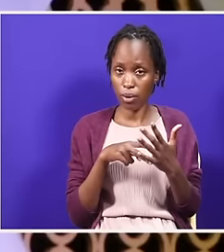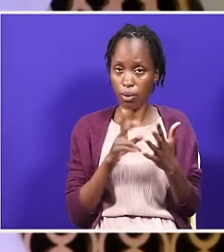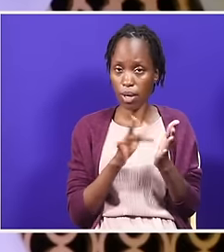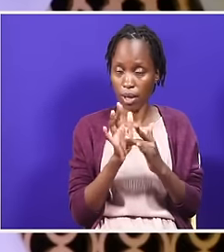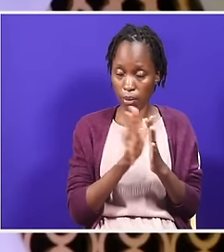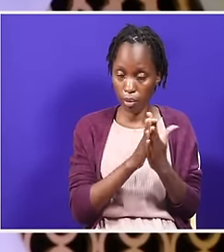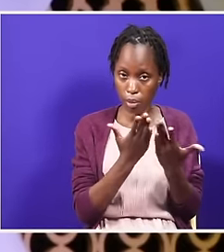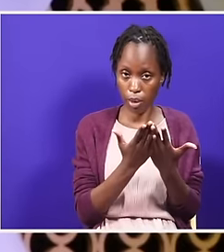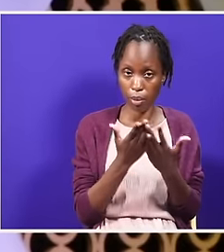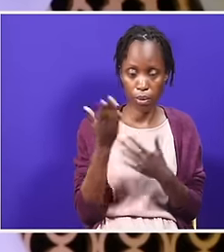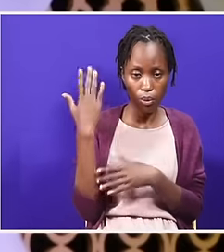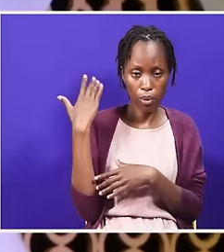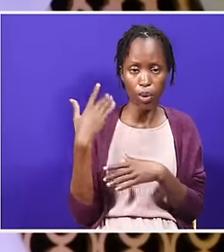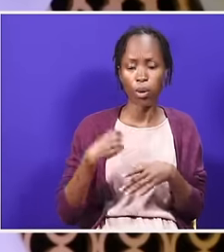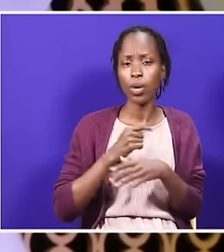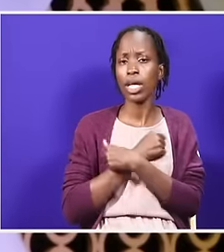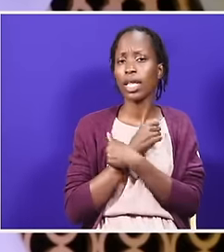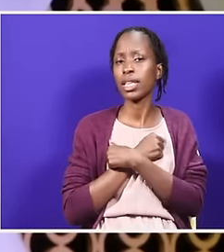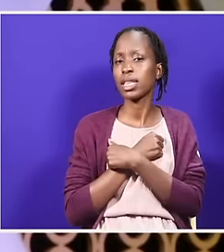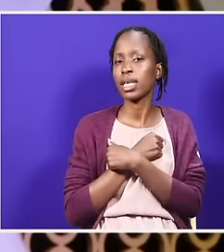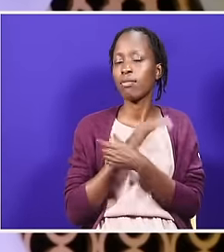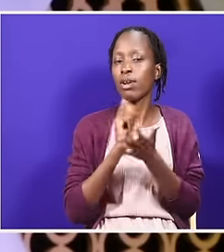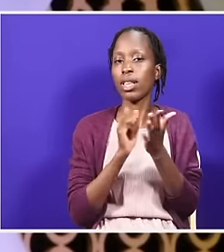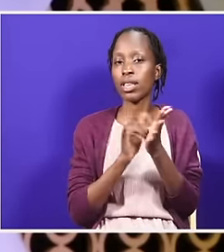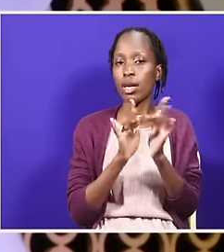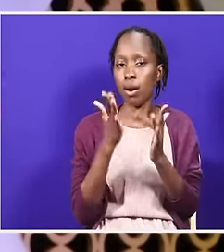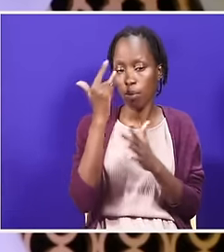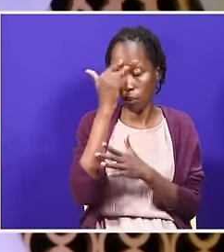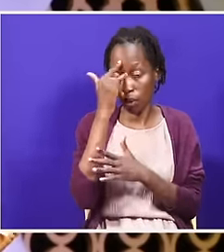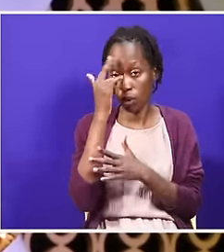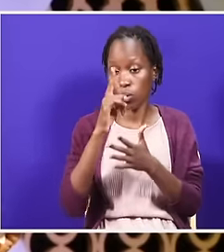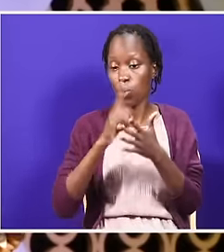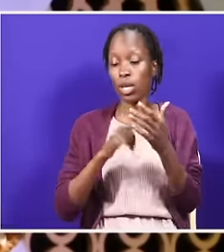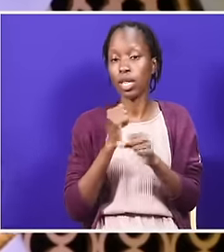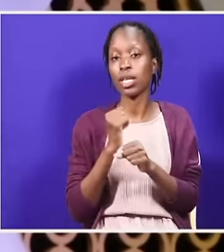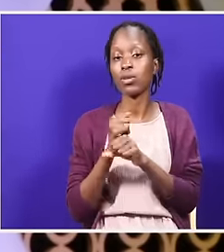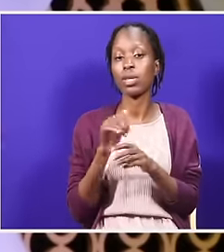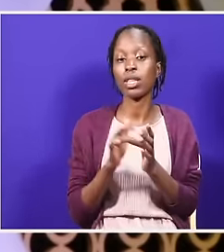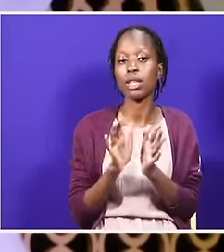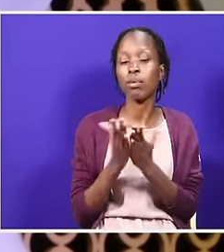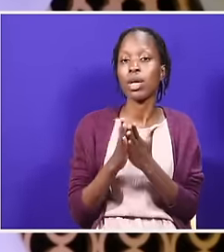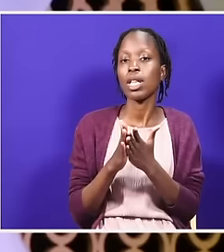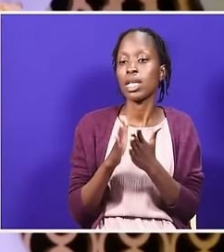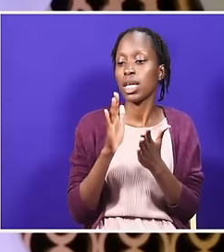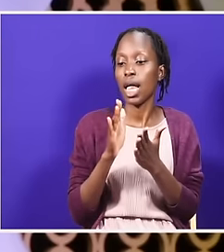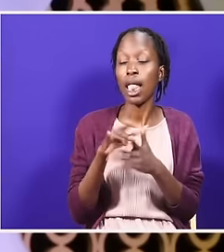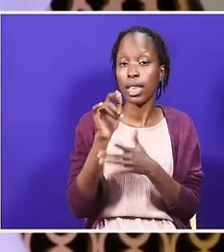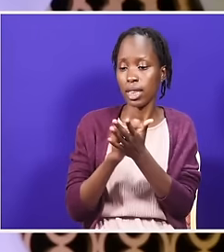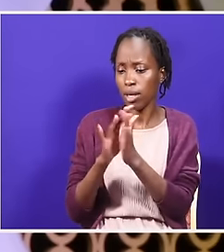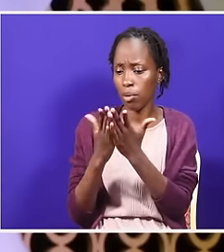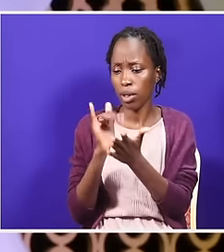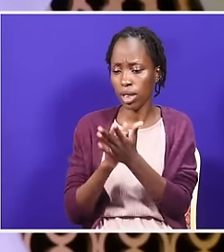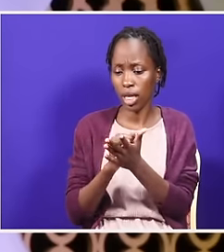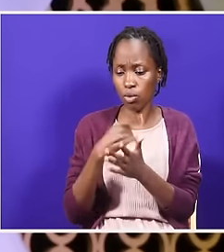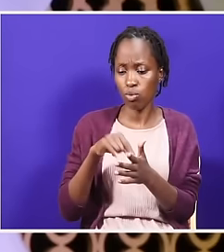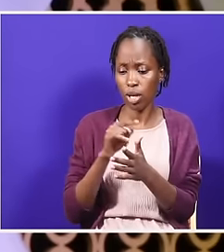ago, and we loved it because at this moment, what they do in the chronological Bible is they put things in the order